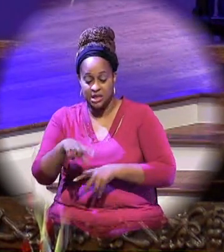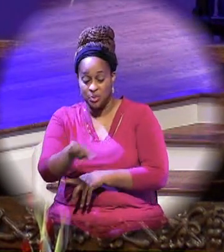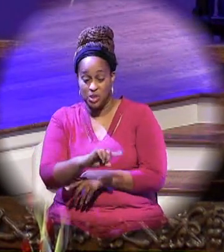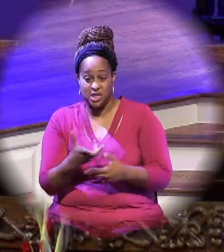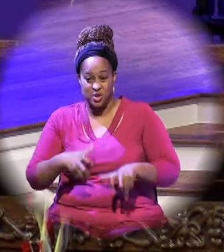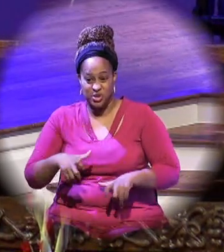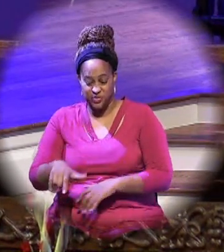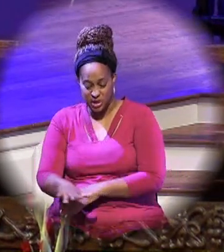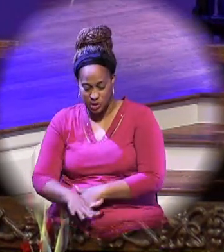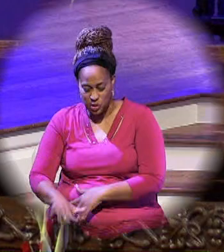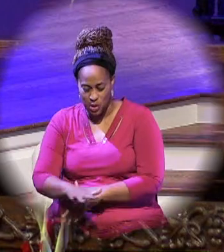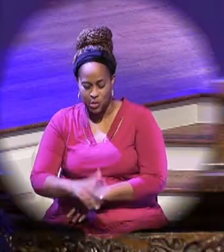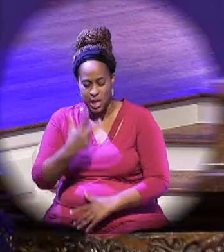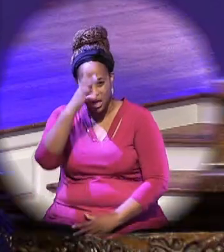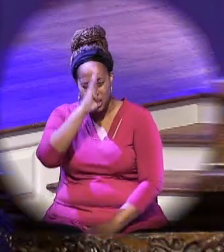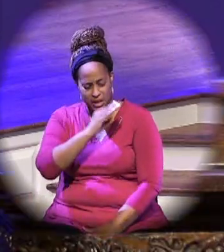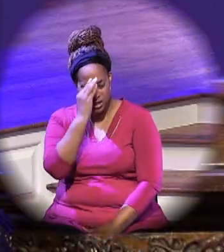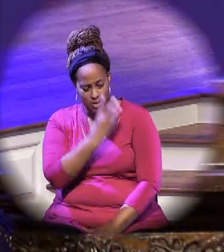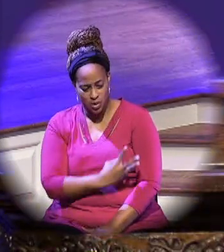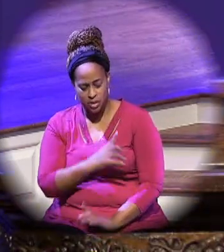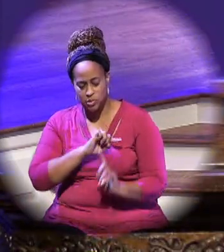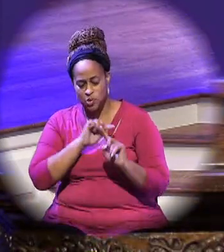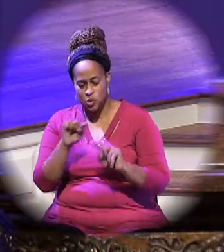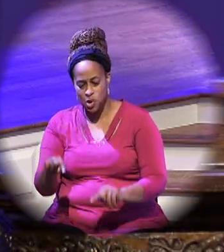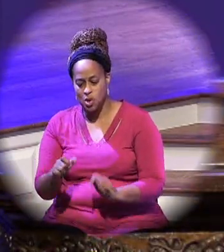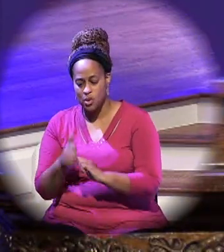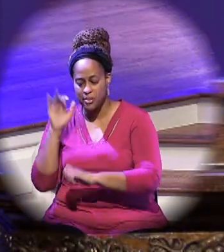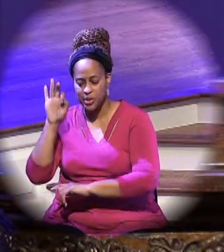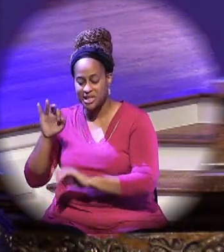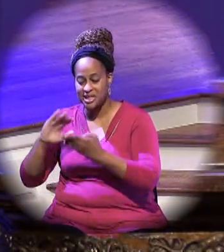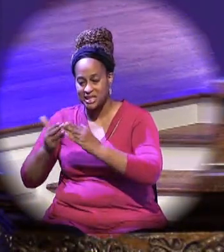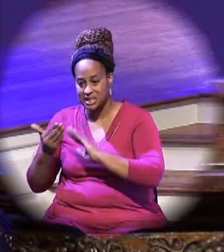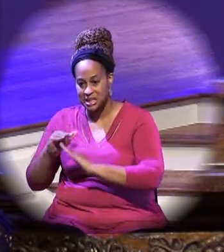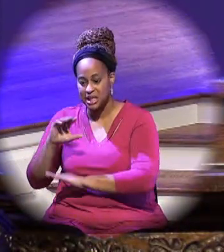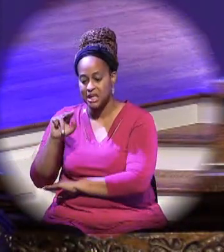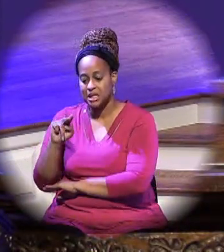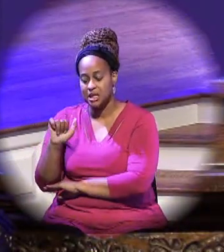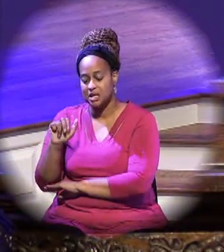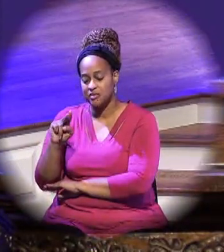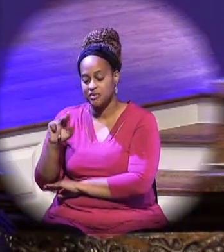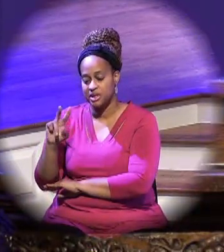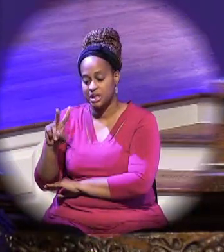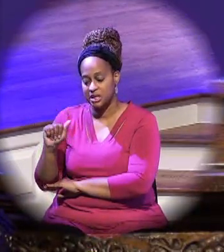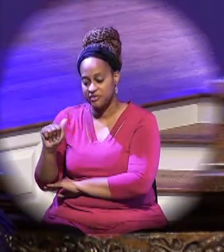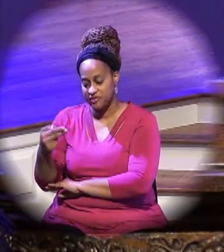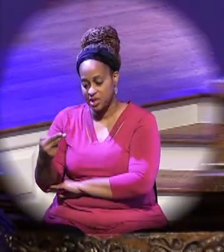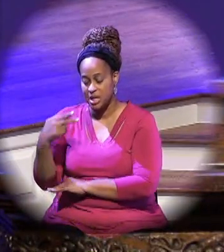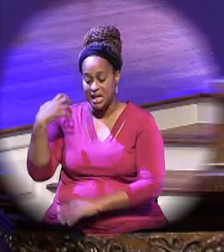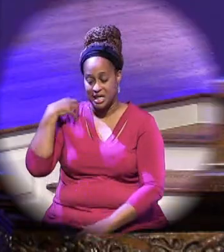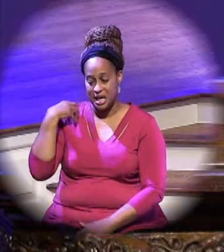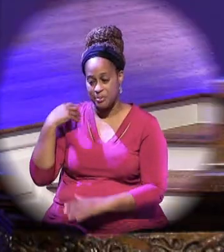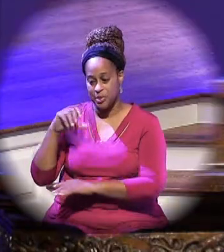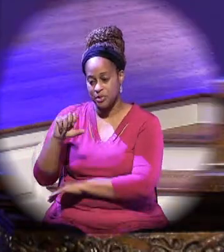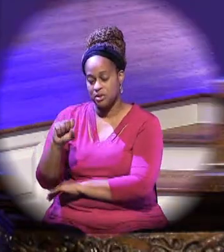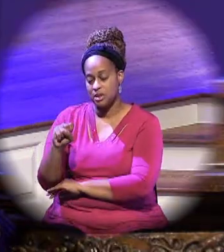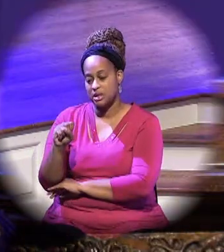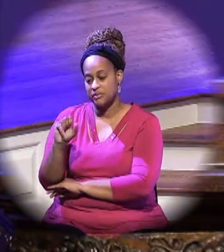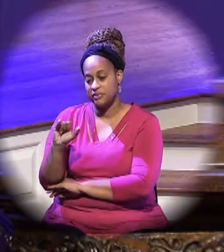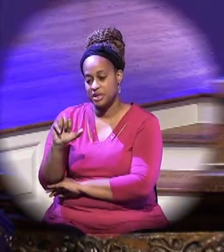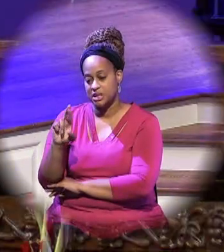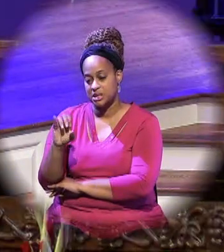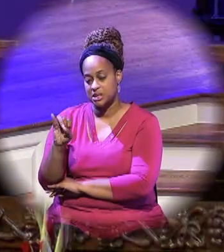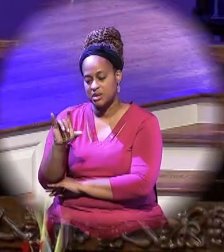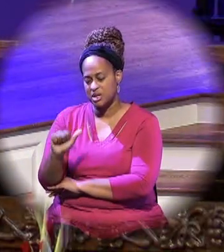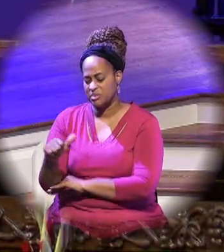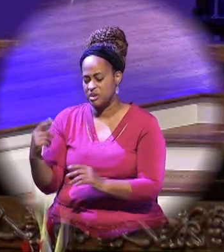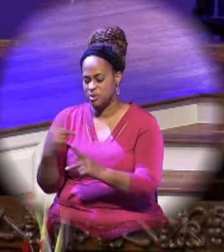low because God had told him to go and preach to the city of Nineveh. If you weren't here last week, Nineveh was the capital of Assyria. They were the worst of the worst.